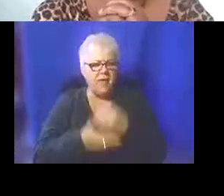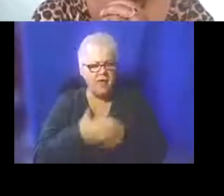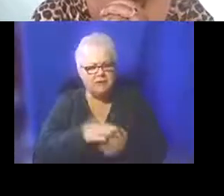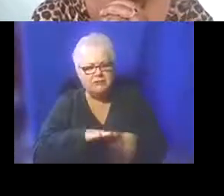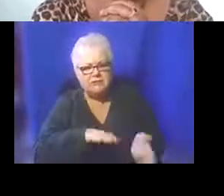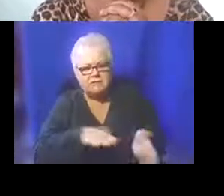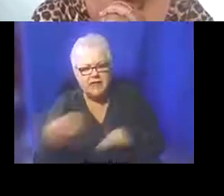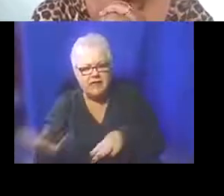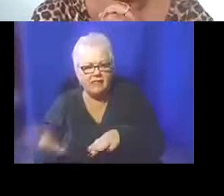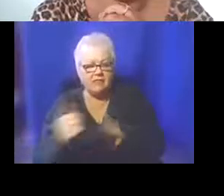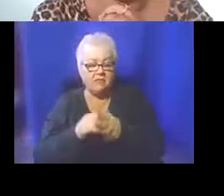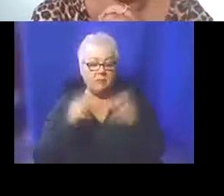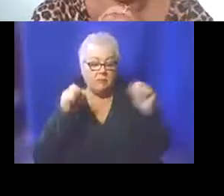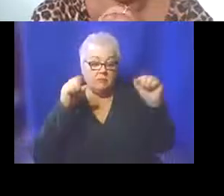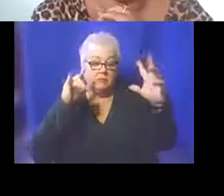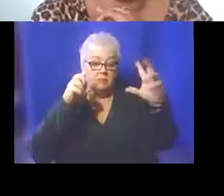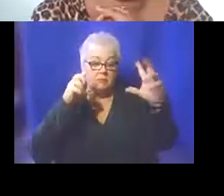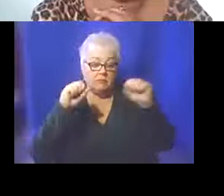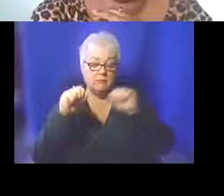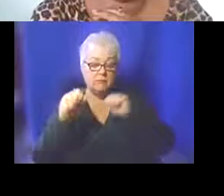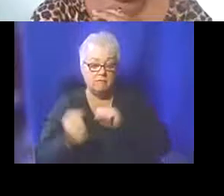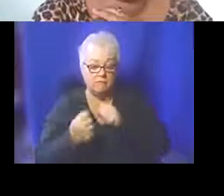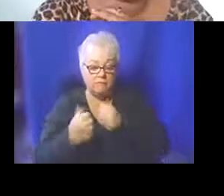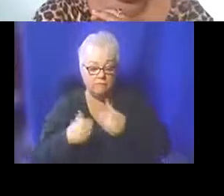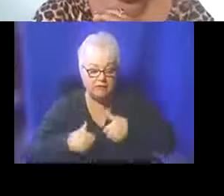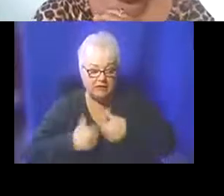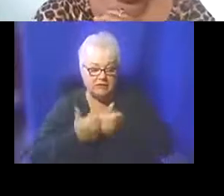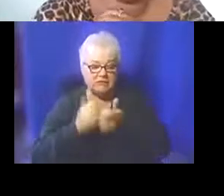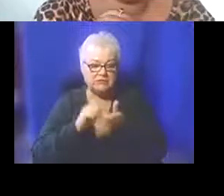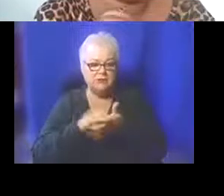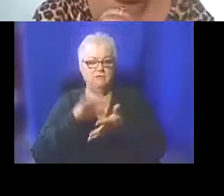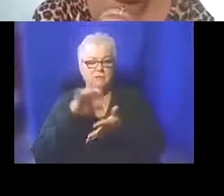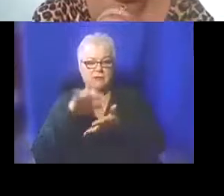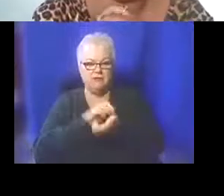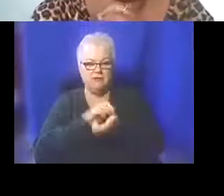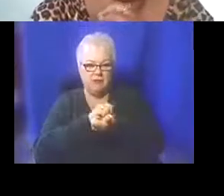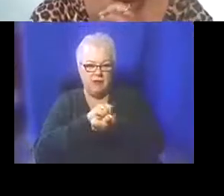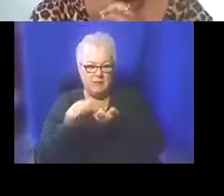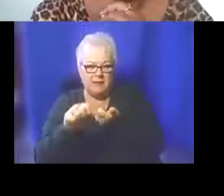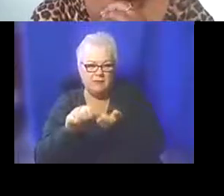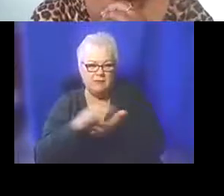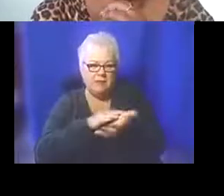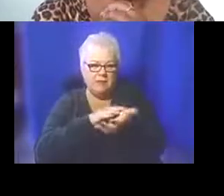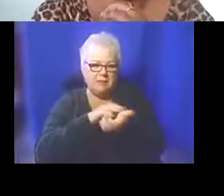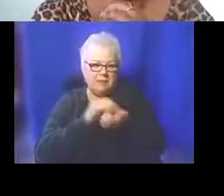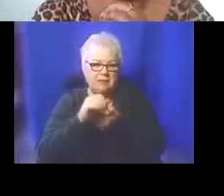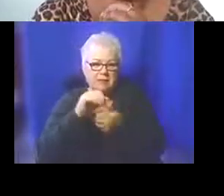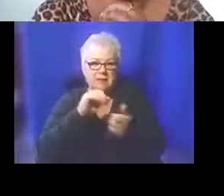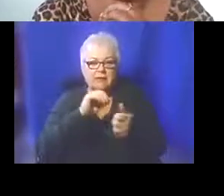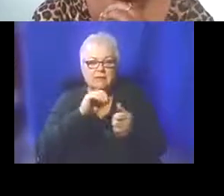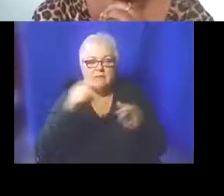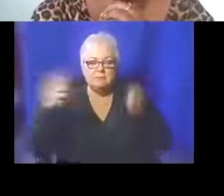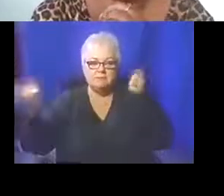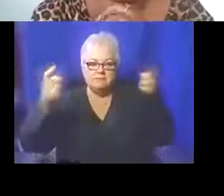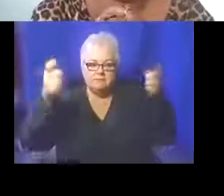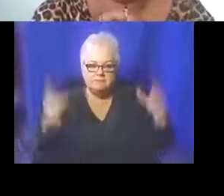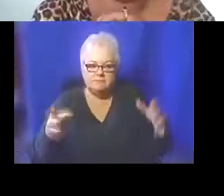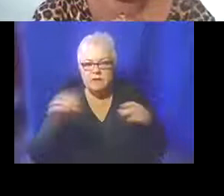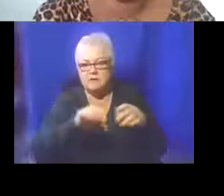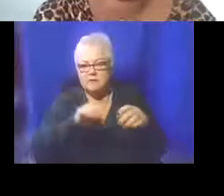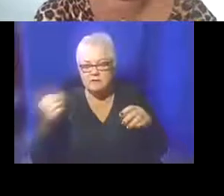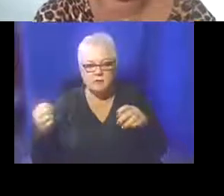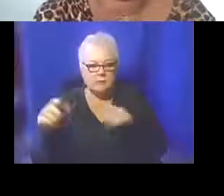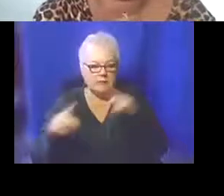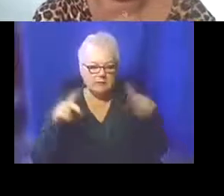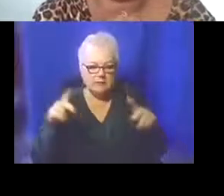been startling confrontations. There have been tramplings of monarchs and of other men. But there